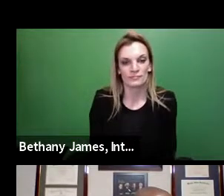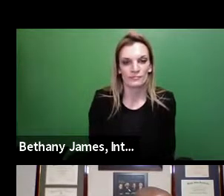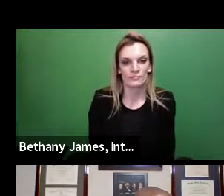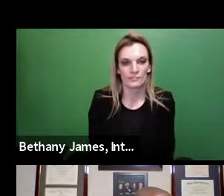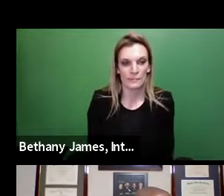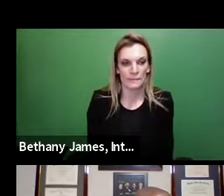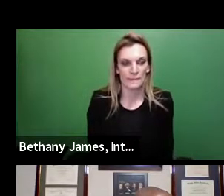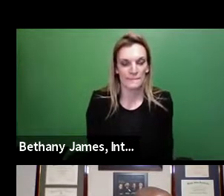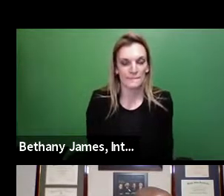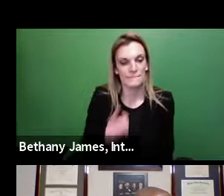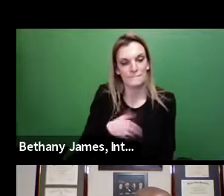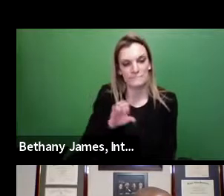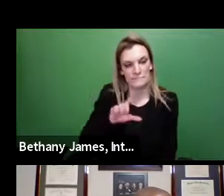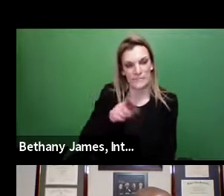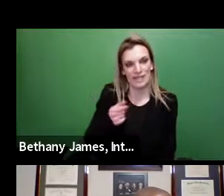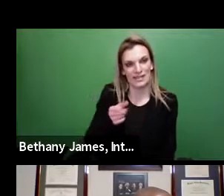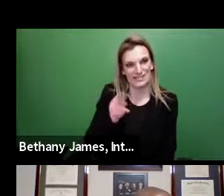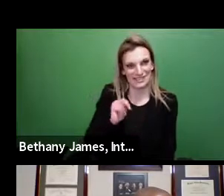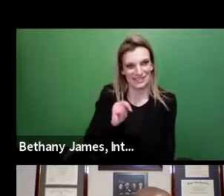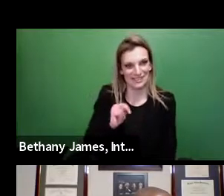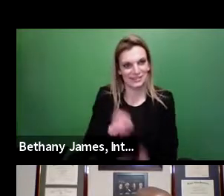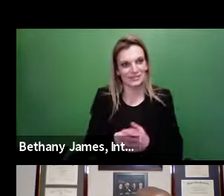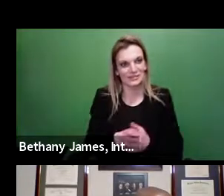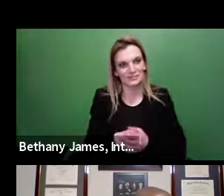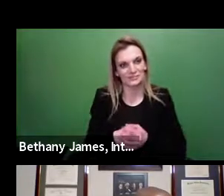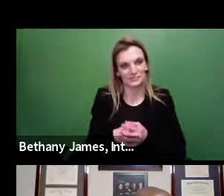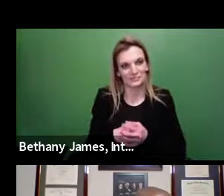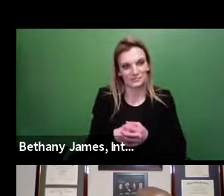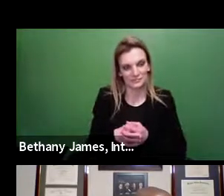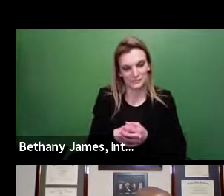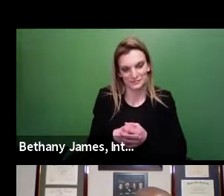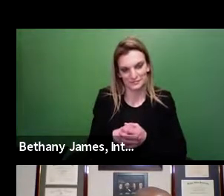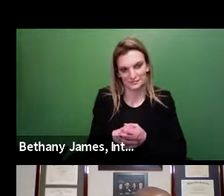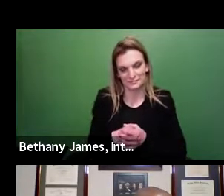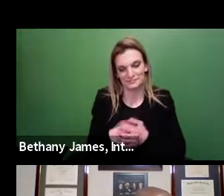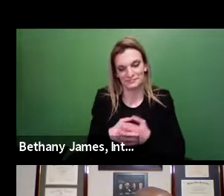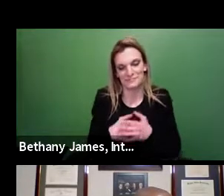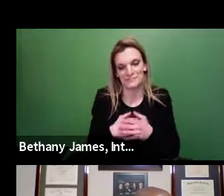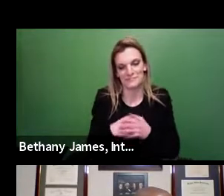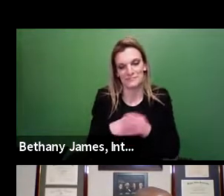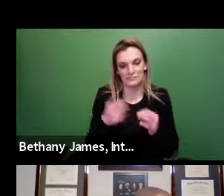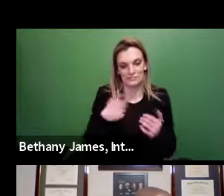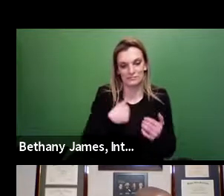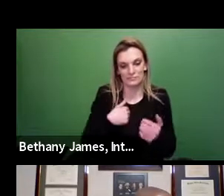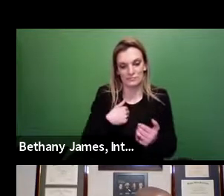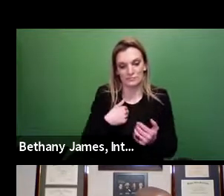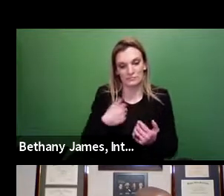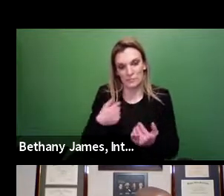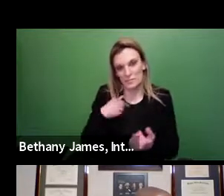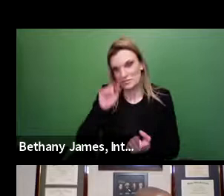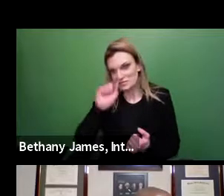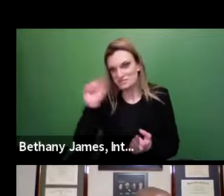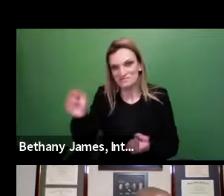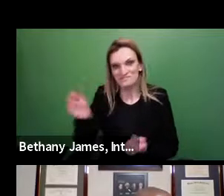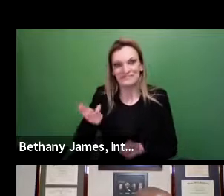few collective thoughts on all three of my colleagues and now friends on the